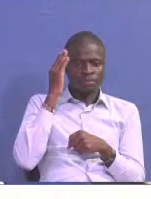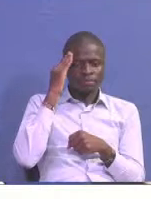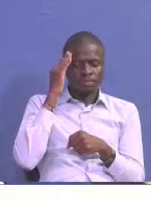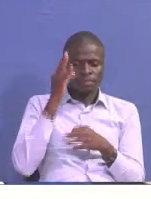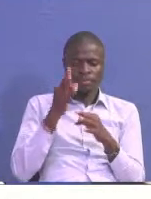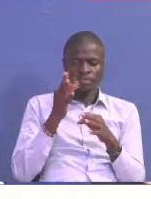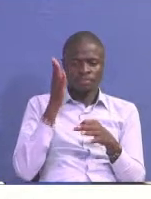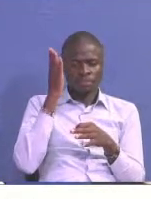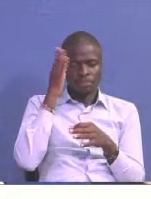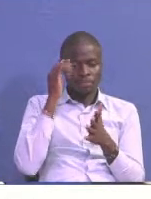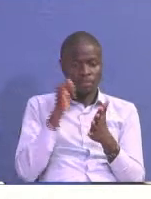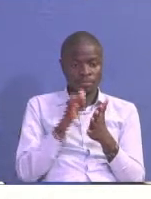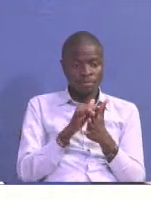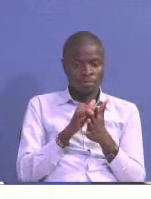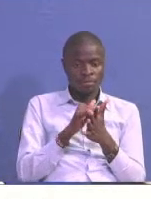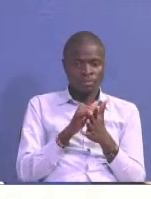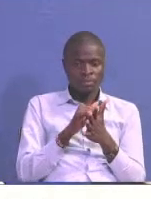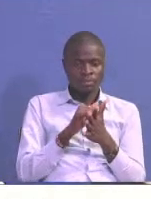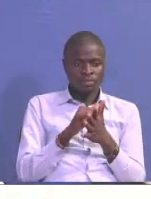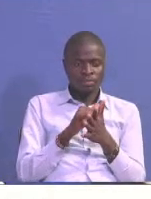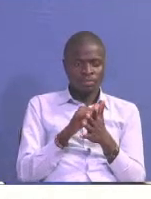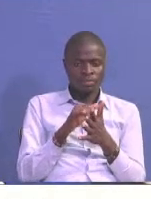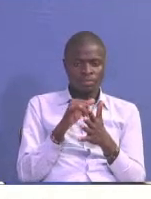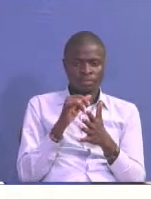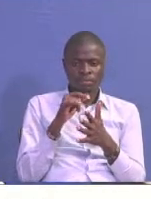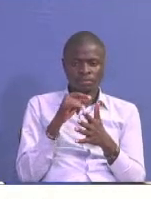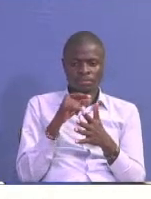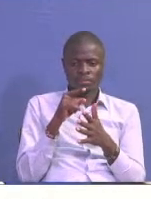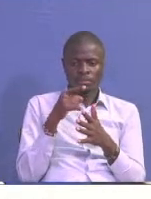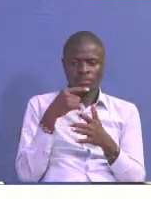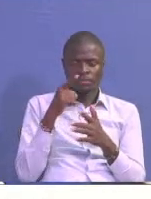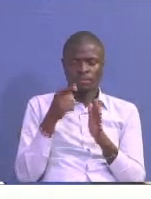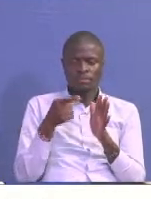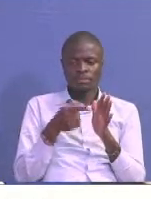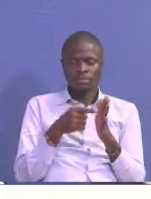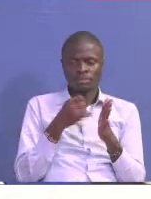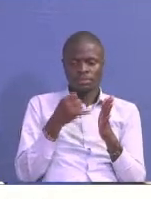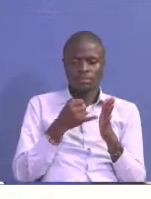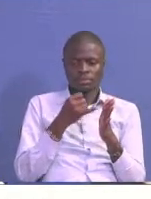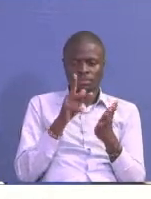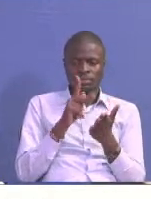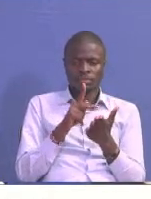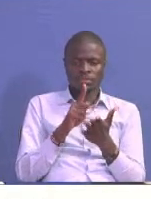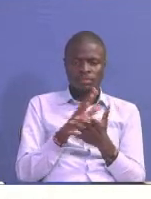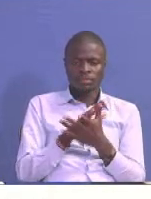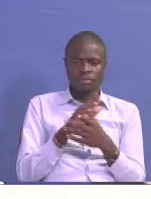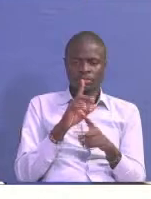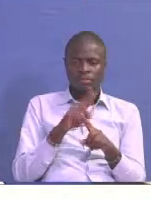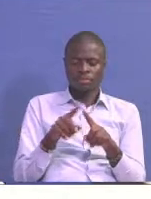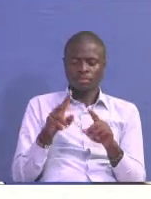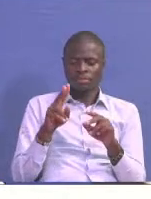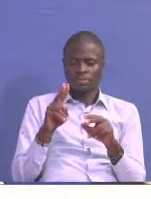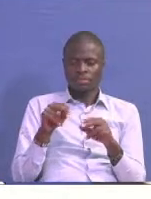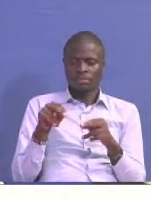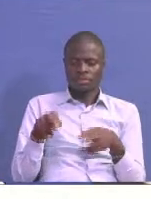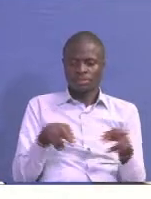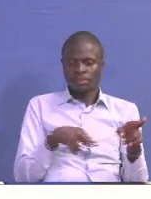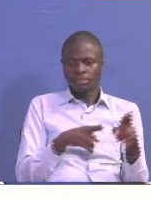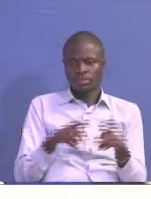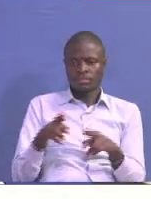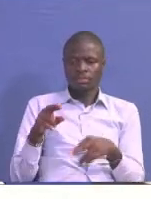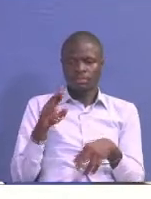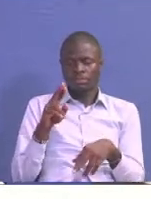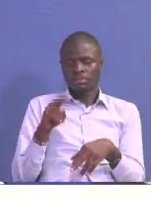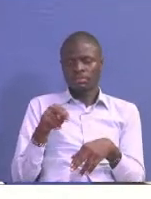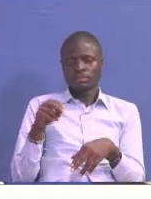that. You are told this is an industrial park, but there is no road, there is no